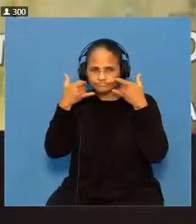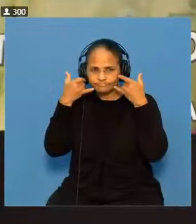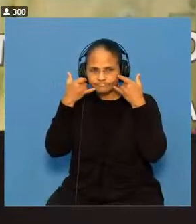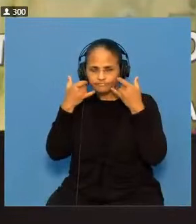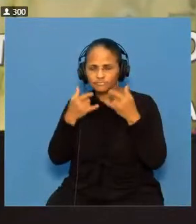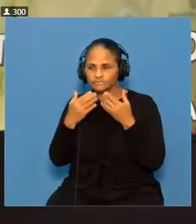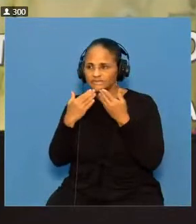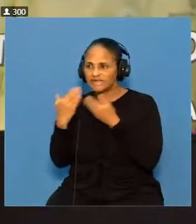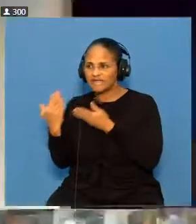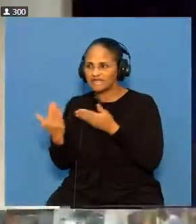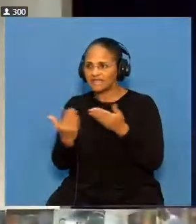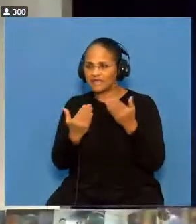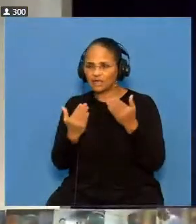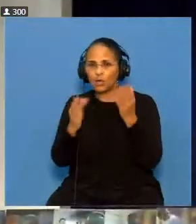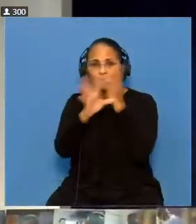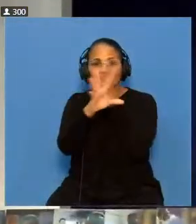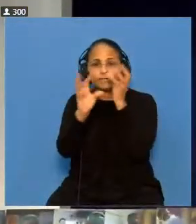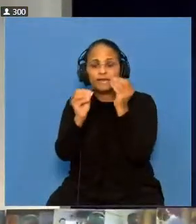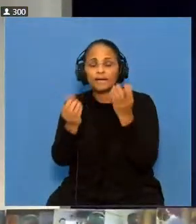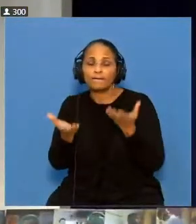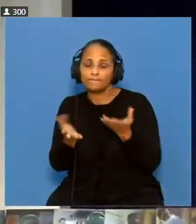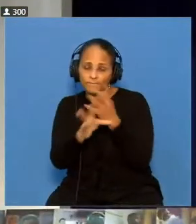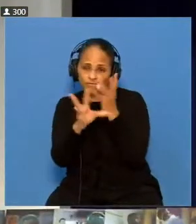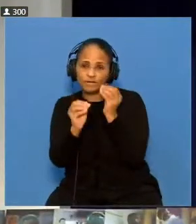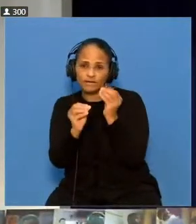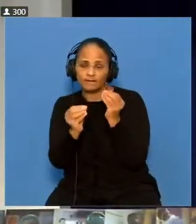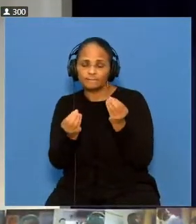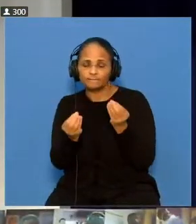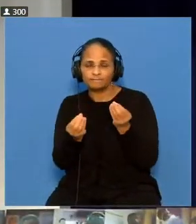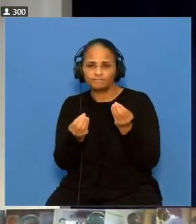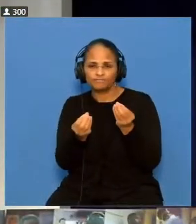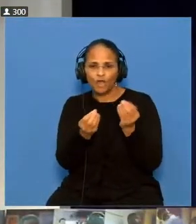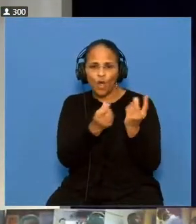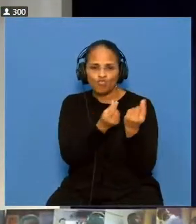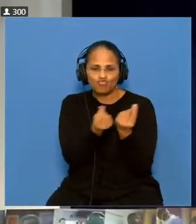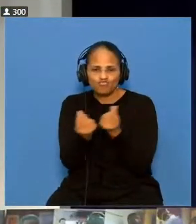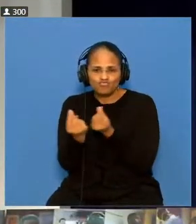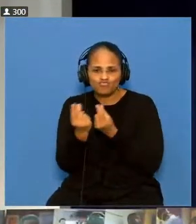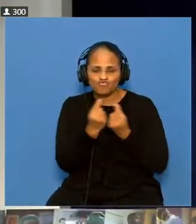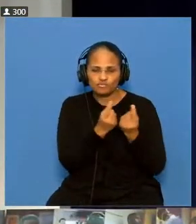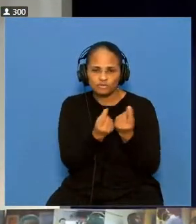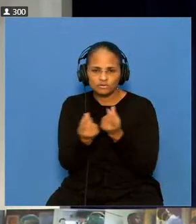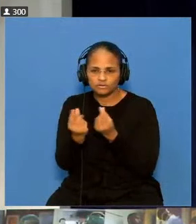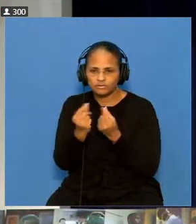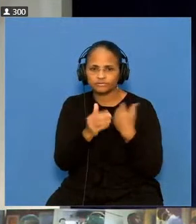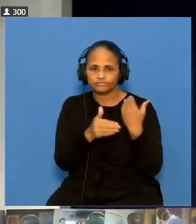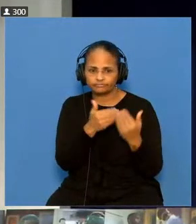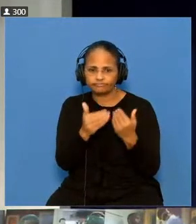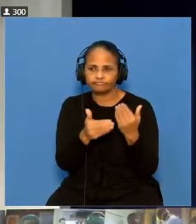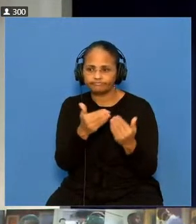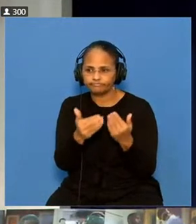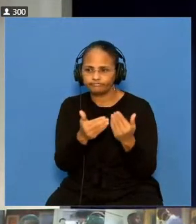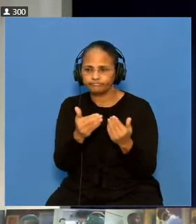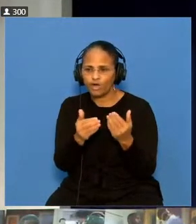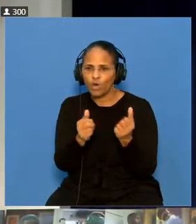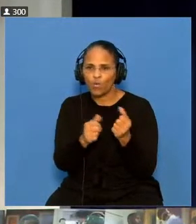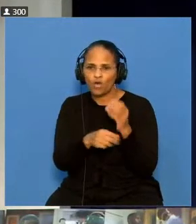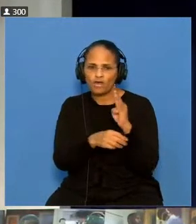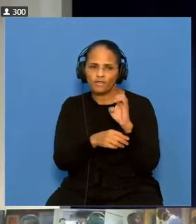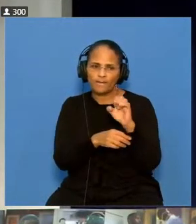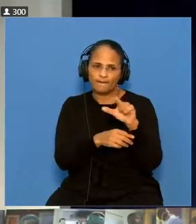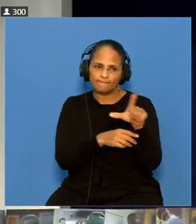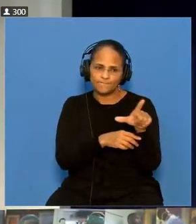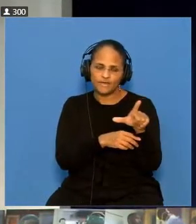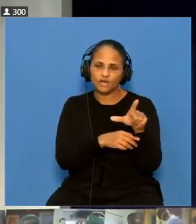Thank you. Back to the Premier. Premier, rumors continue to circulate with respect to Bill Gates and